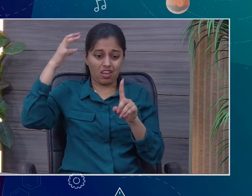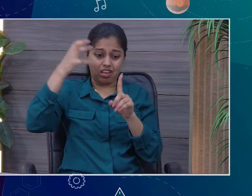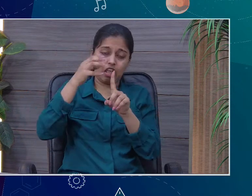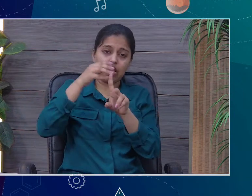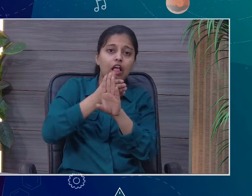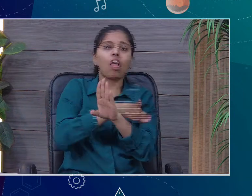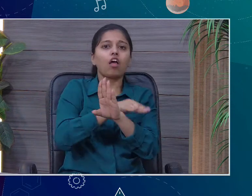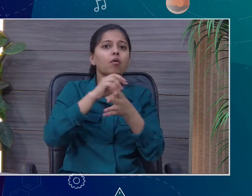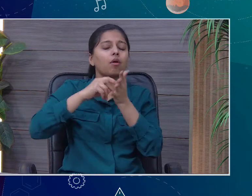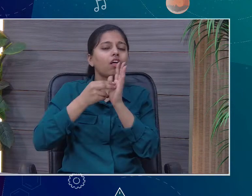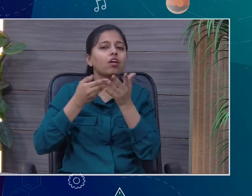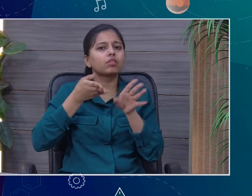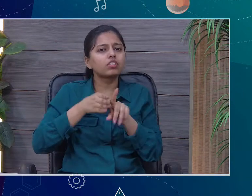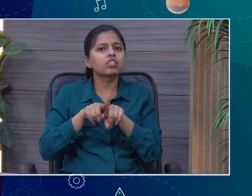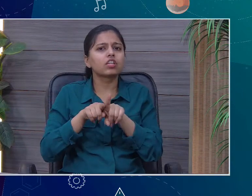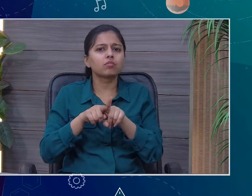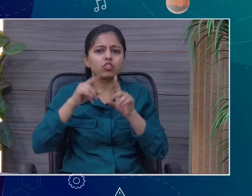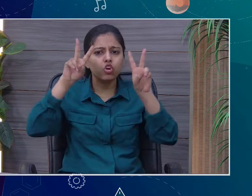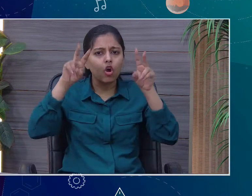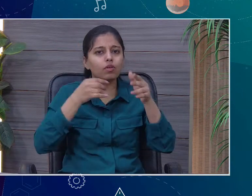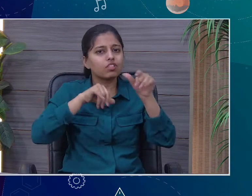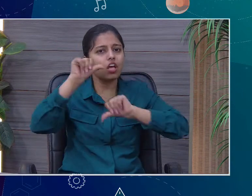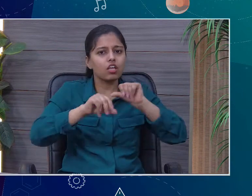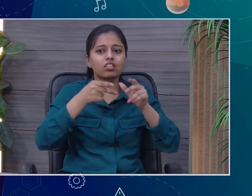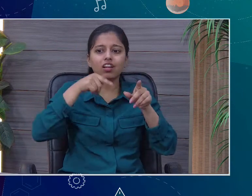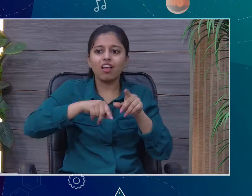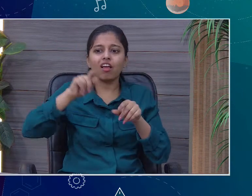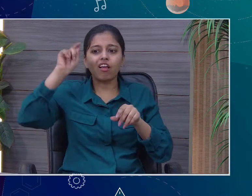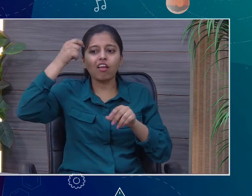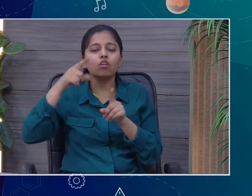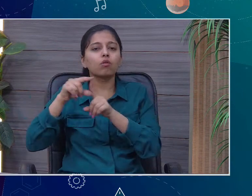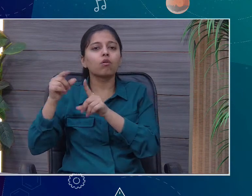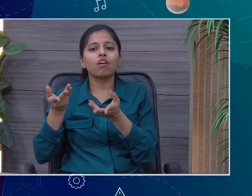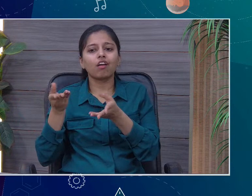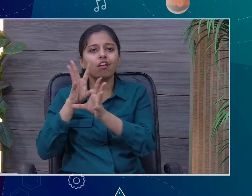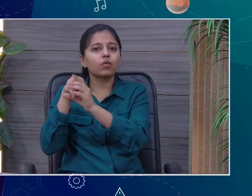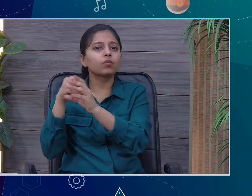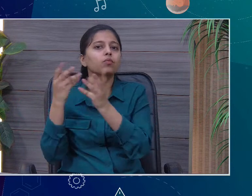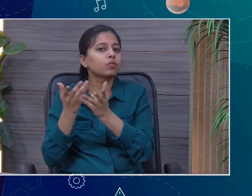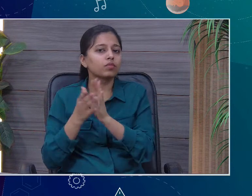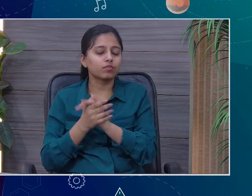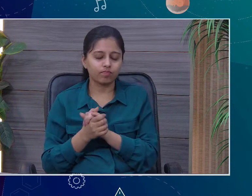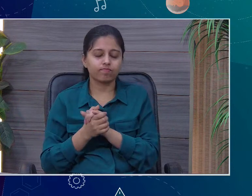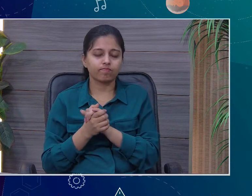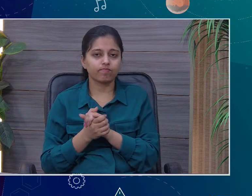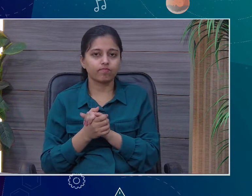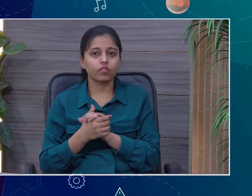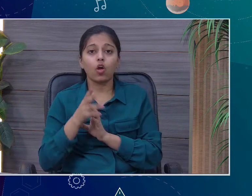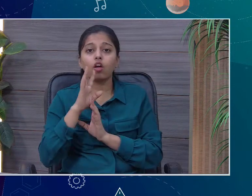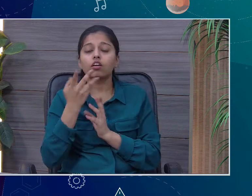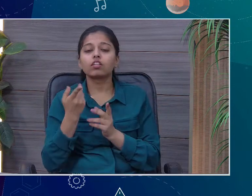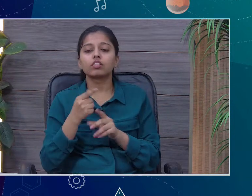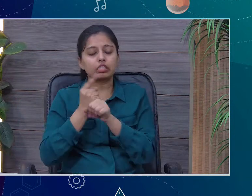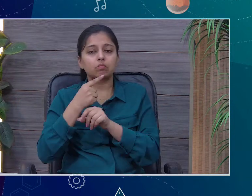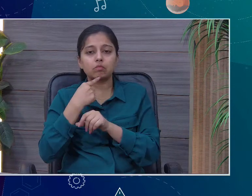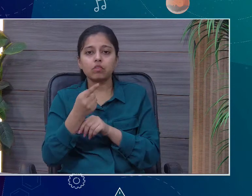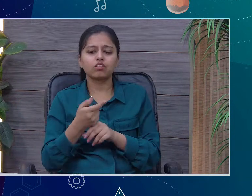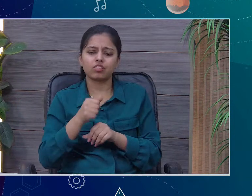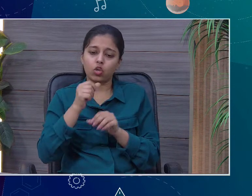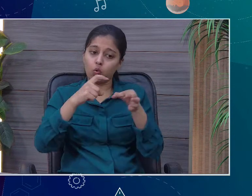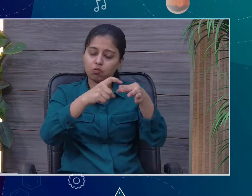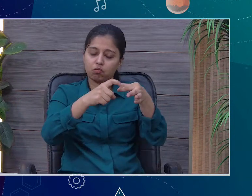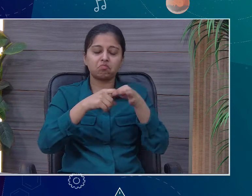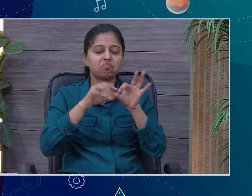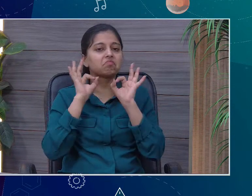So what exactly that topic is doing in English session, ma'am? Okay. That's a very good question and